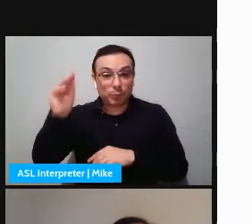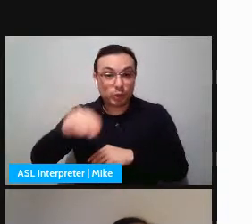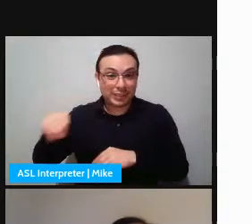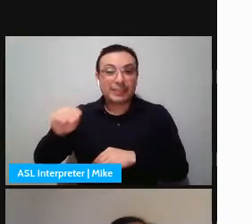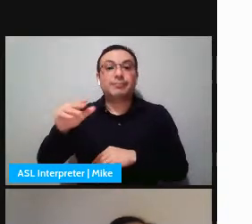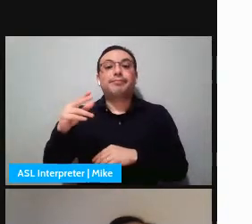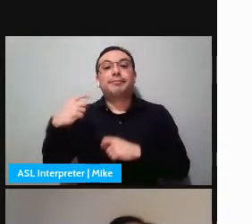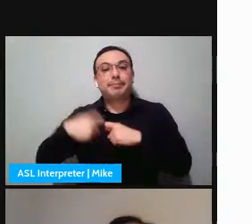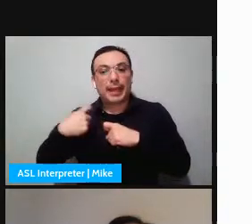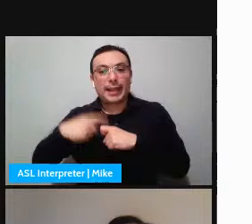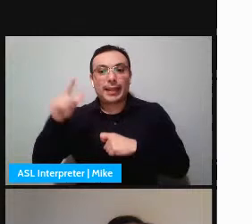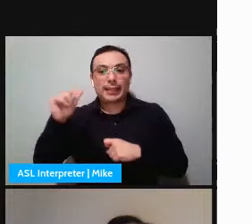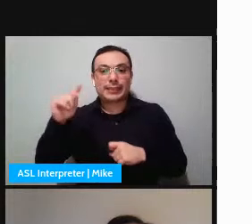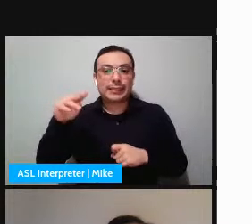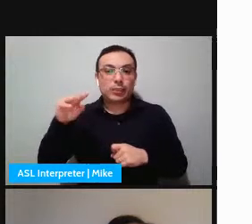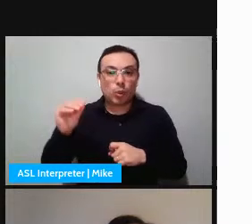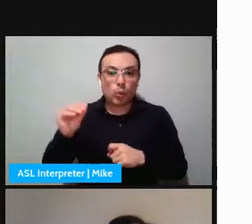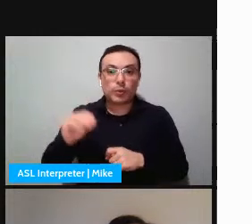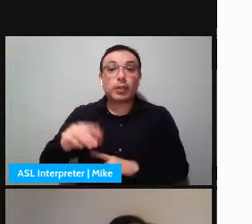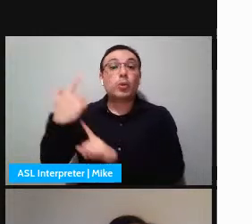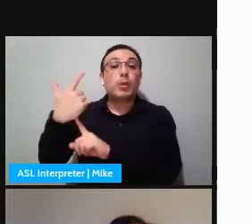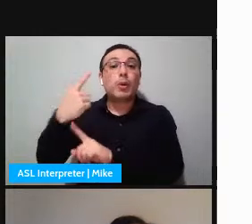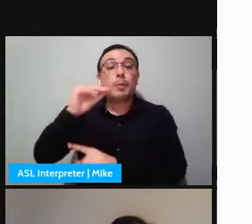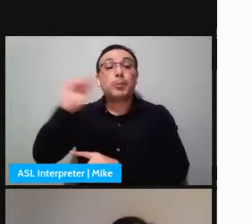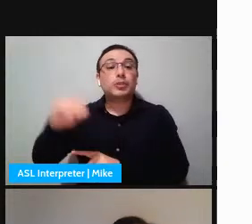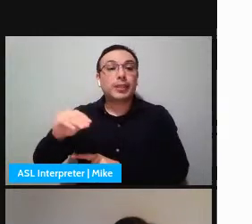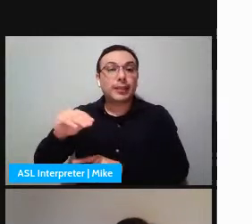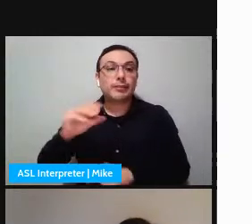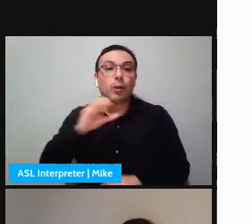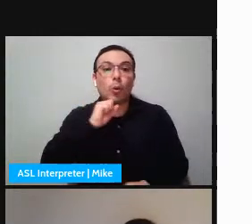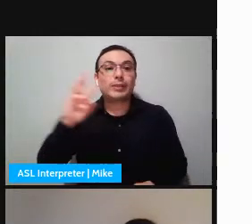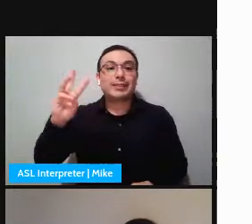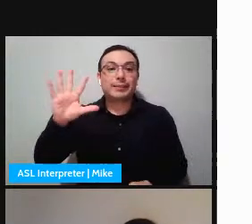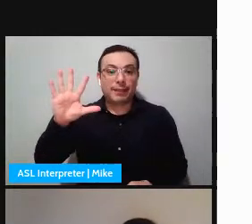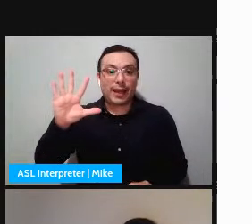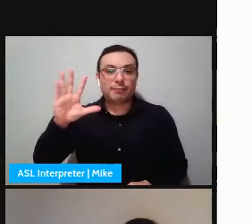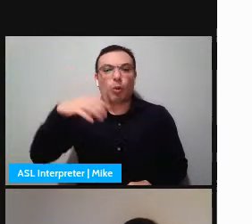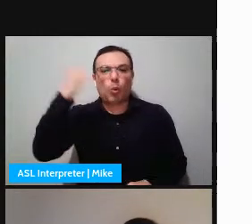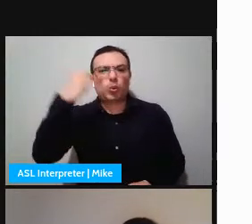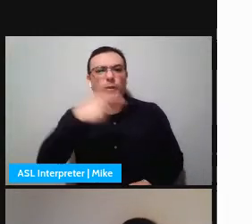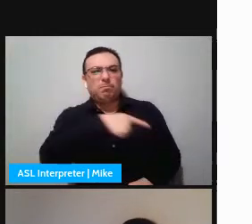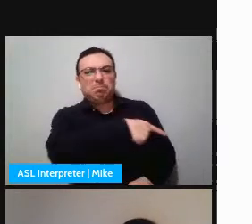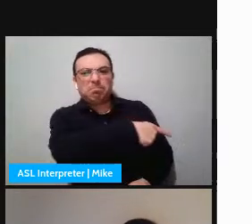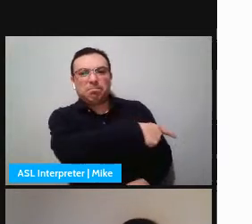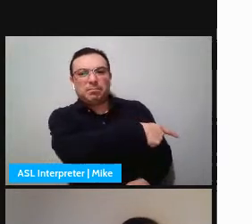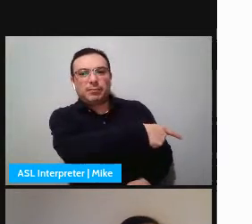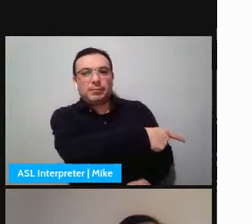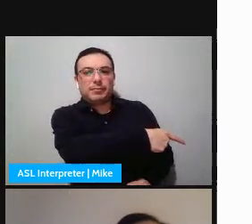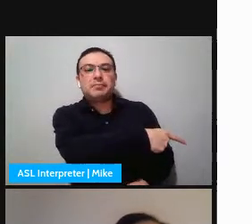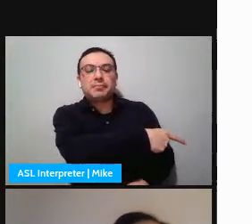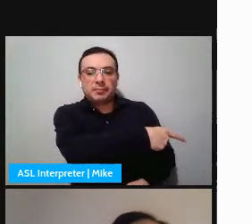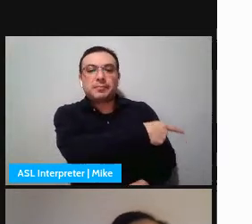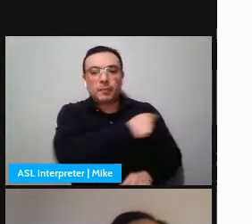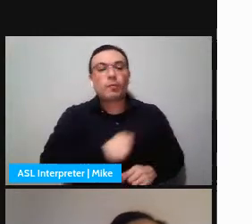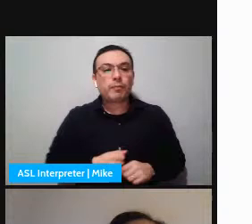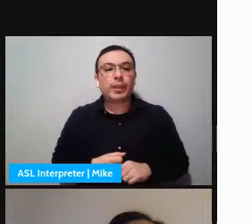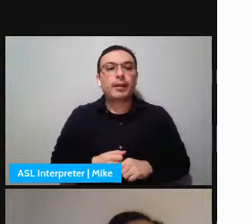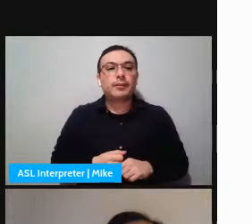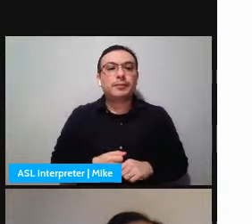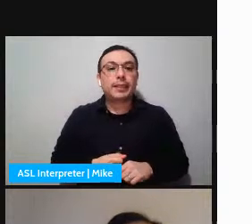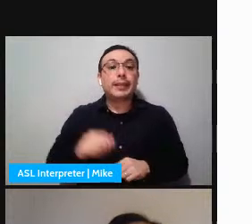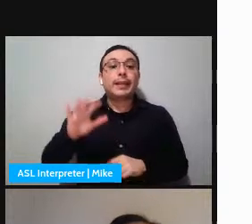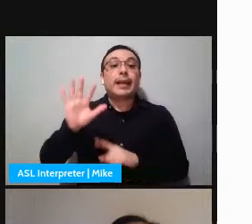older. What we know from the data coming out in real world data is also panning this out is that it's